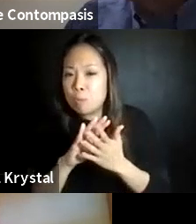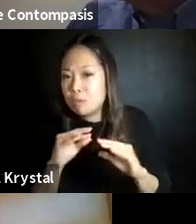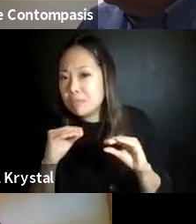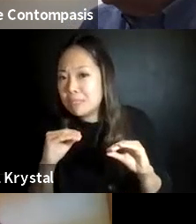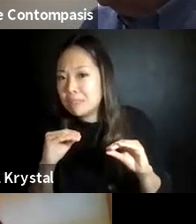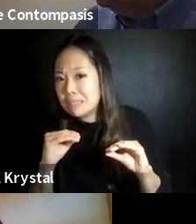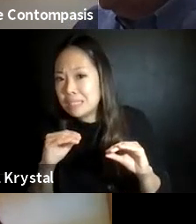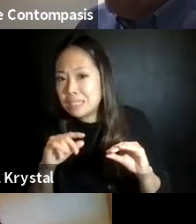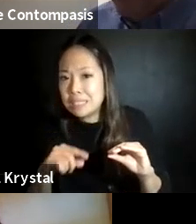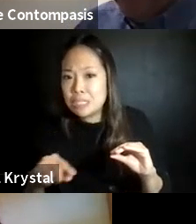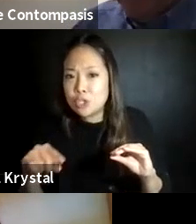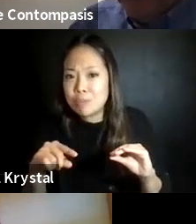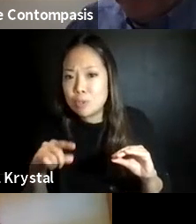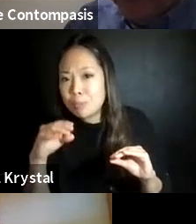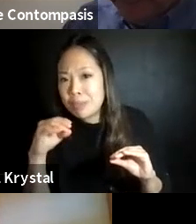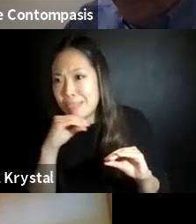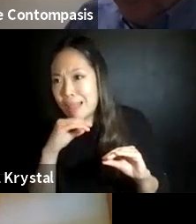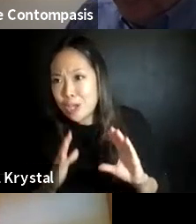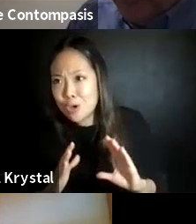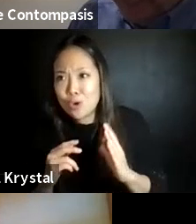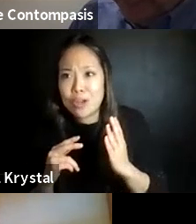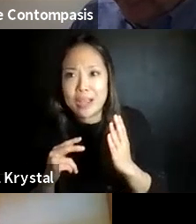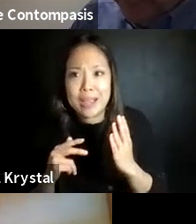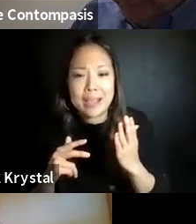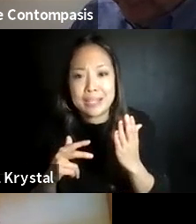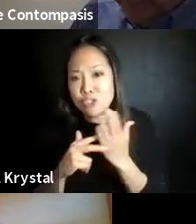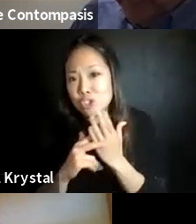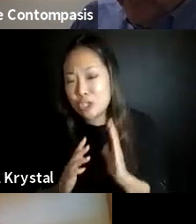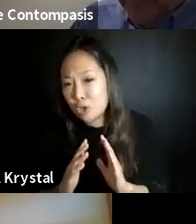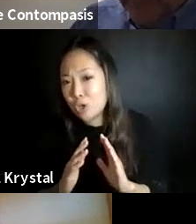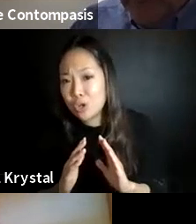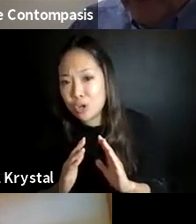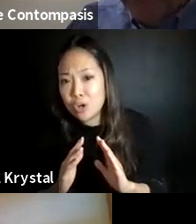education system looking for. I have to remind every task